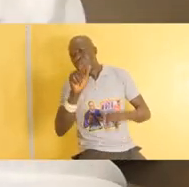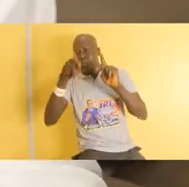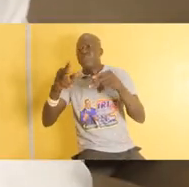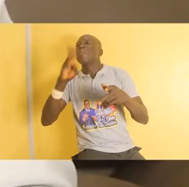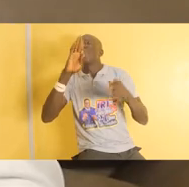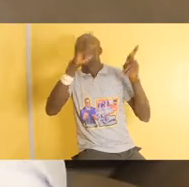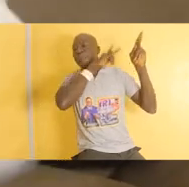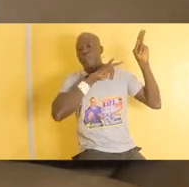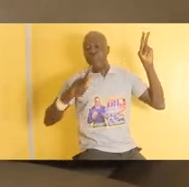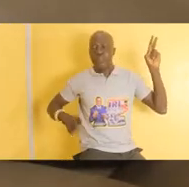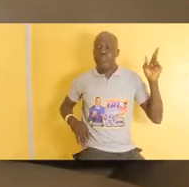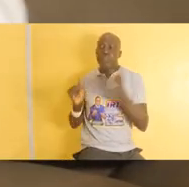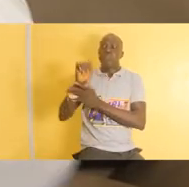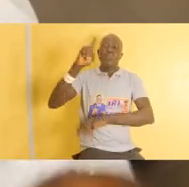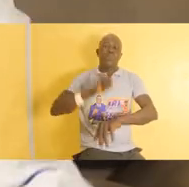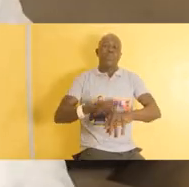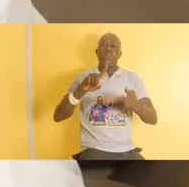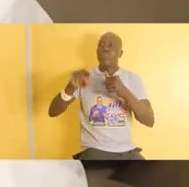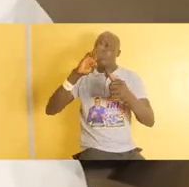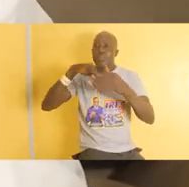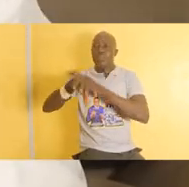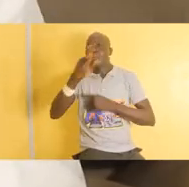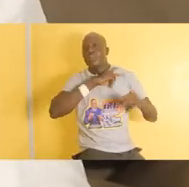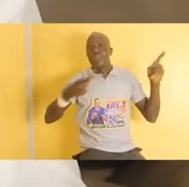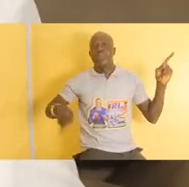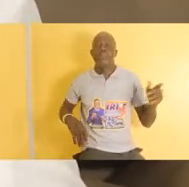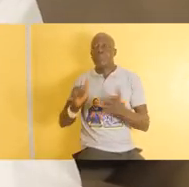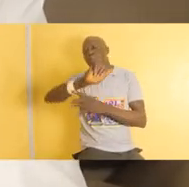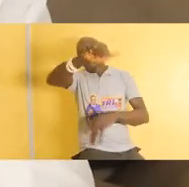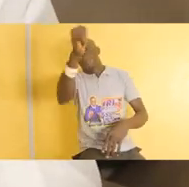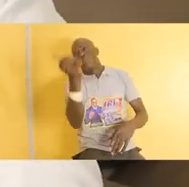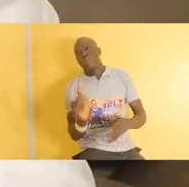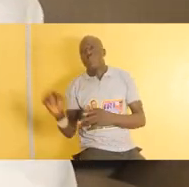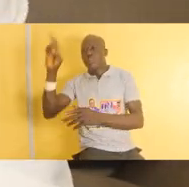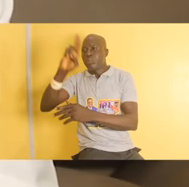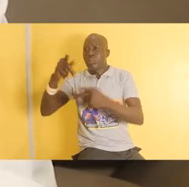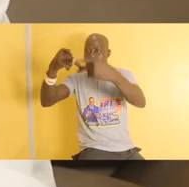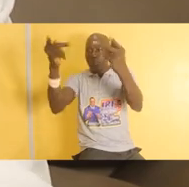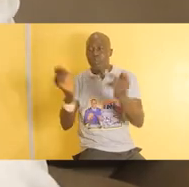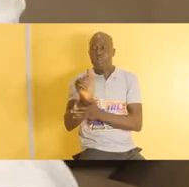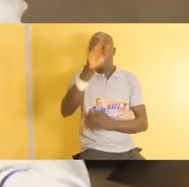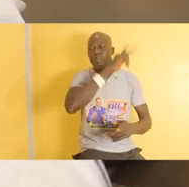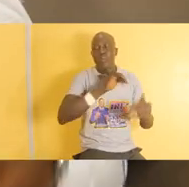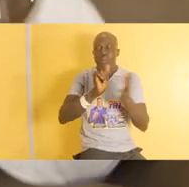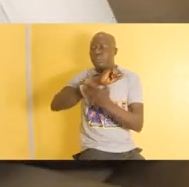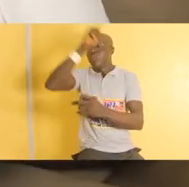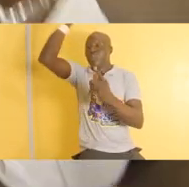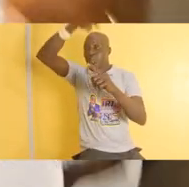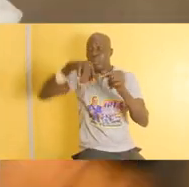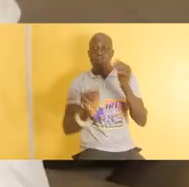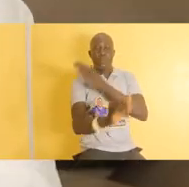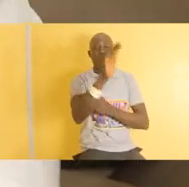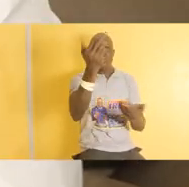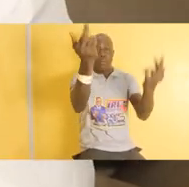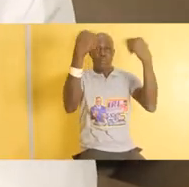that somebody was enthroned. Yeah, o ko fi ko ti joba. Through their tenure they supposed to have. Enu mi lo lo aye. So somebody said that occupy space. O ti ba tolo ma de. O